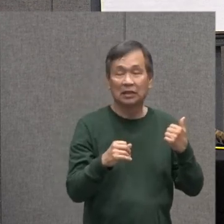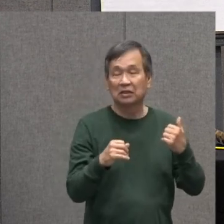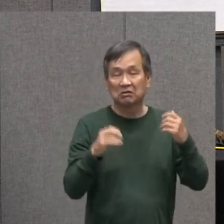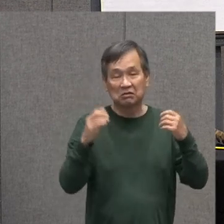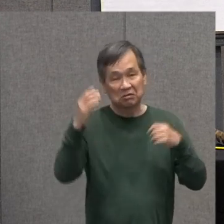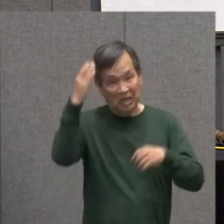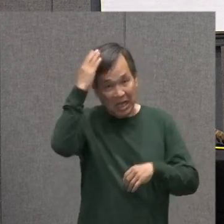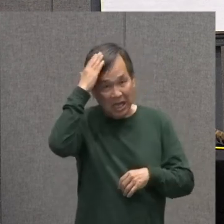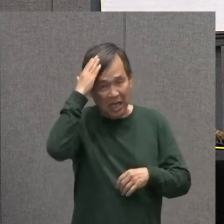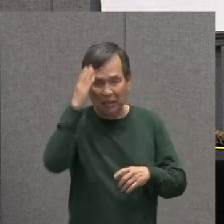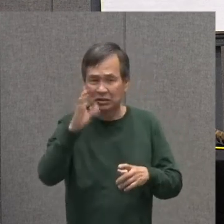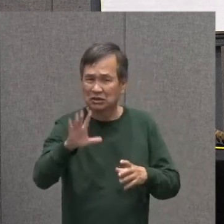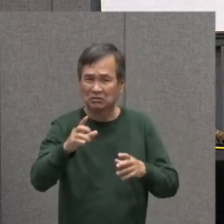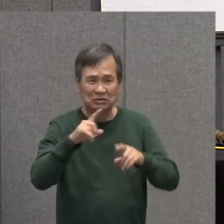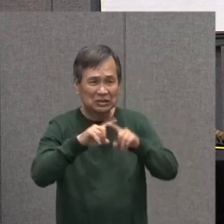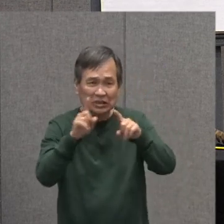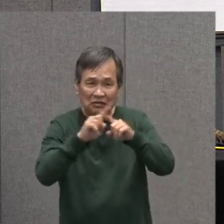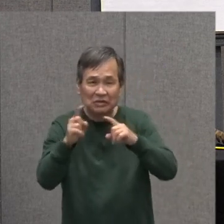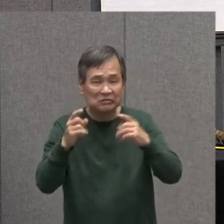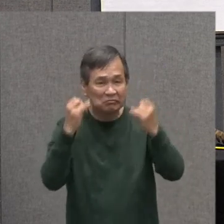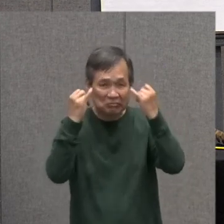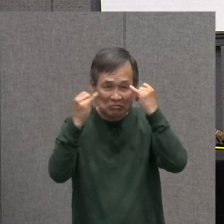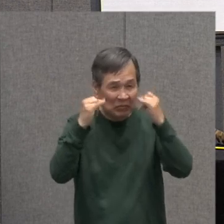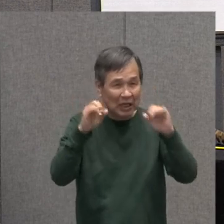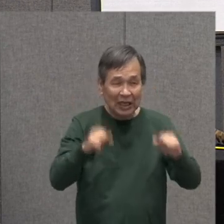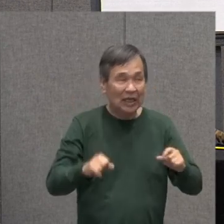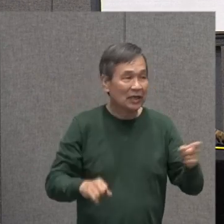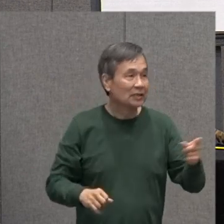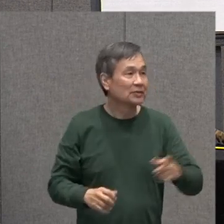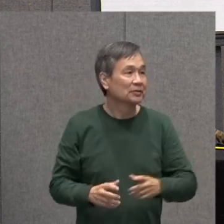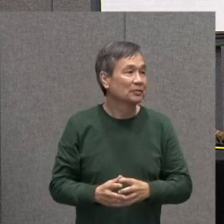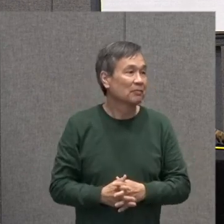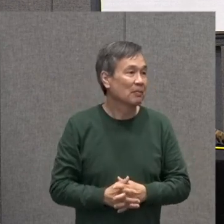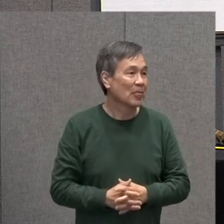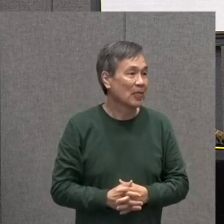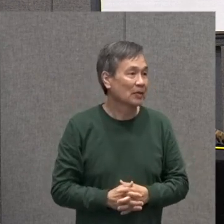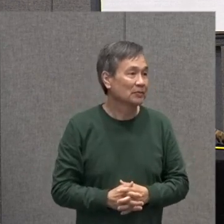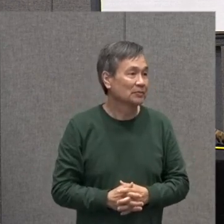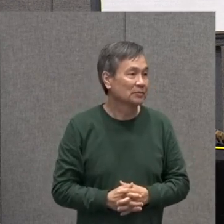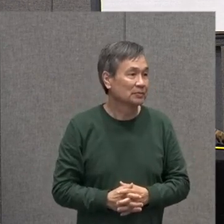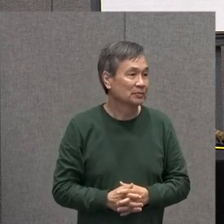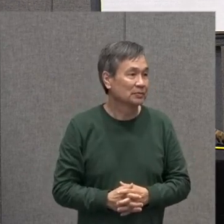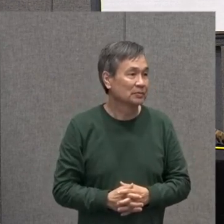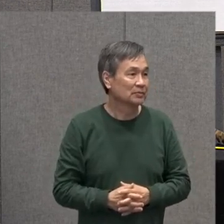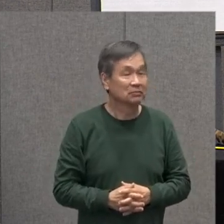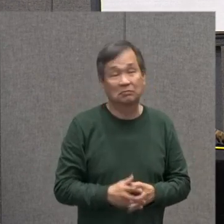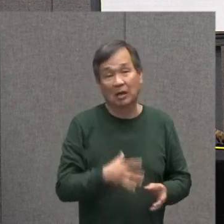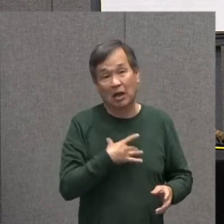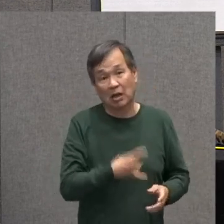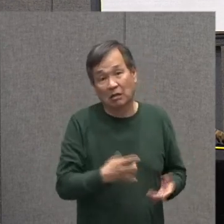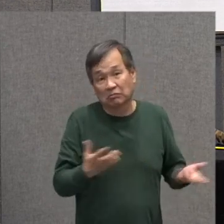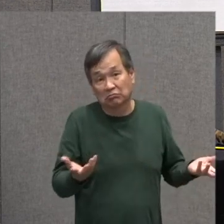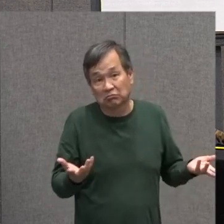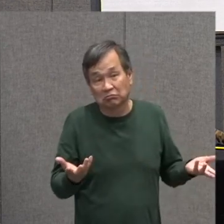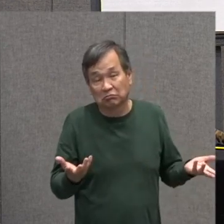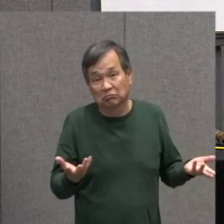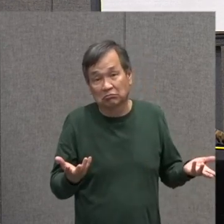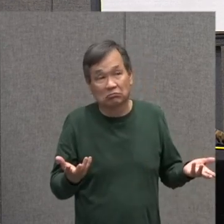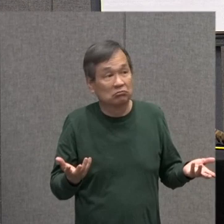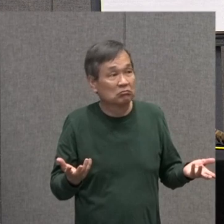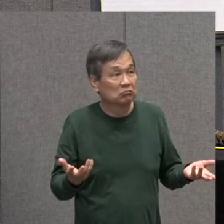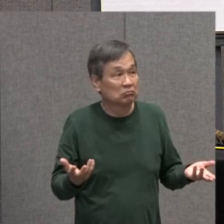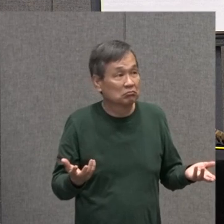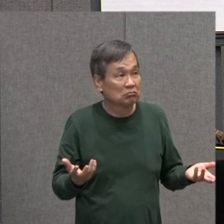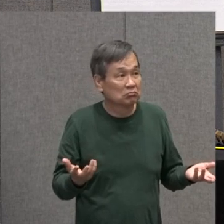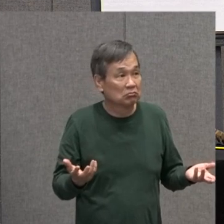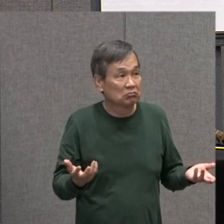So what you can try, one thing I like to do is bring a couple of the flaps up and over. Mm-hmm. And I can connect them? Because